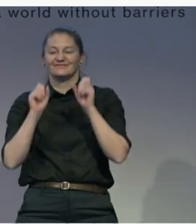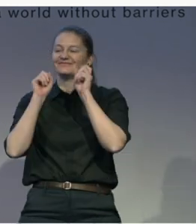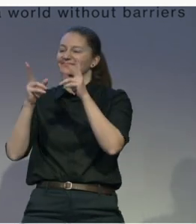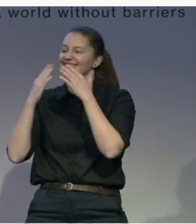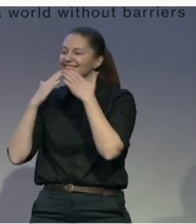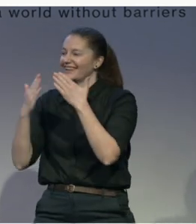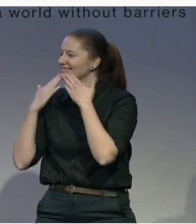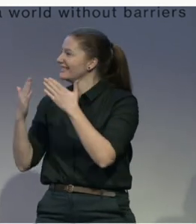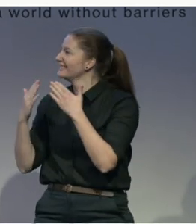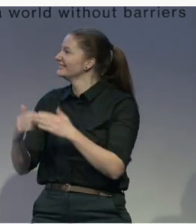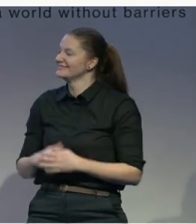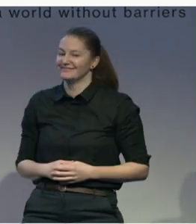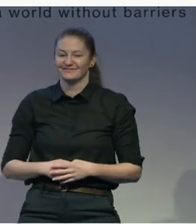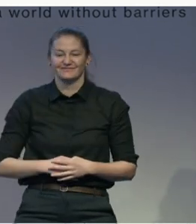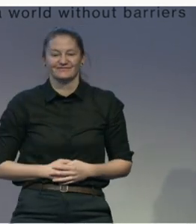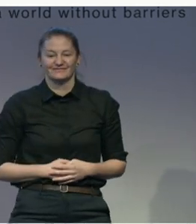Yeah, Petra.